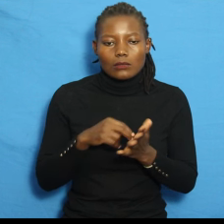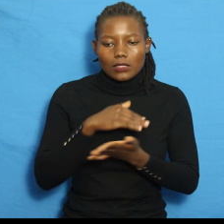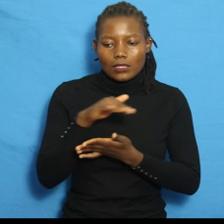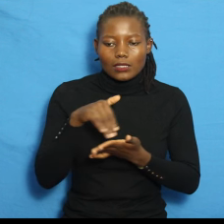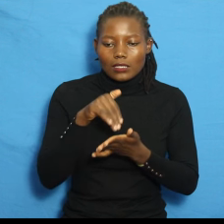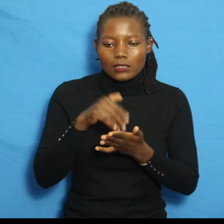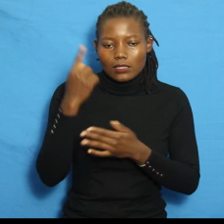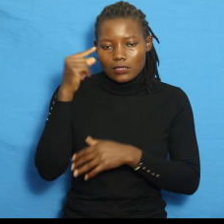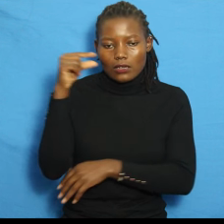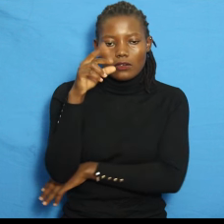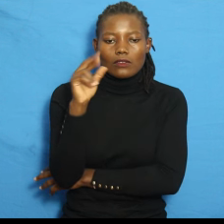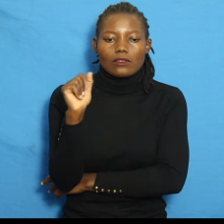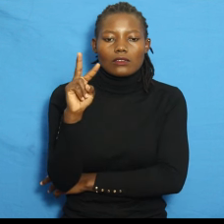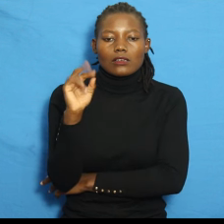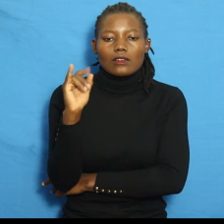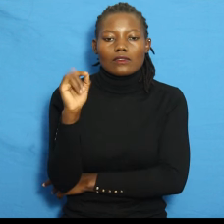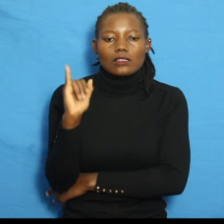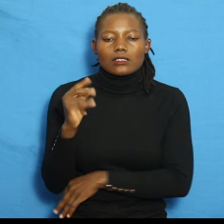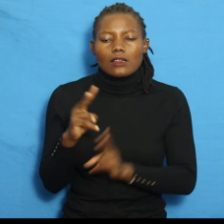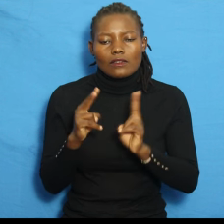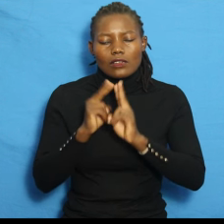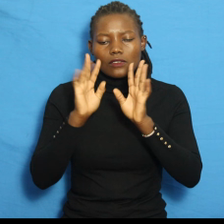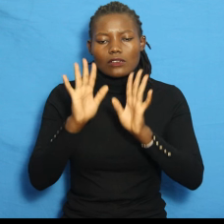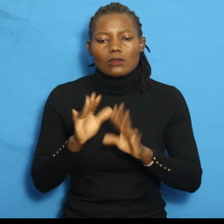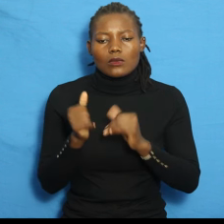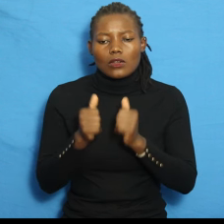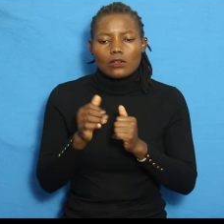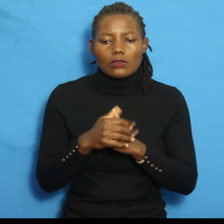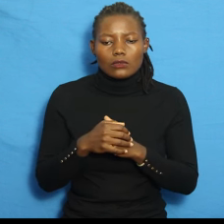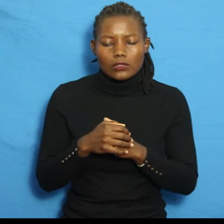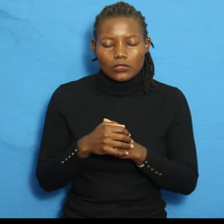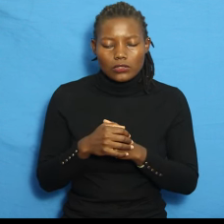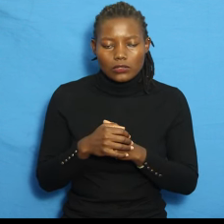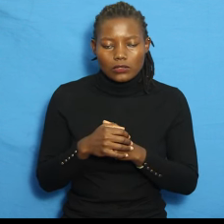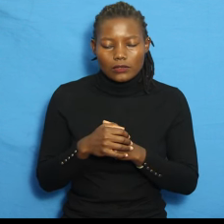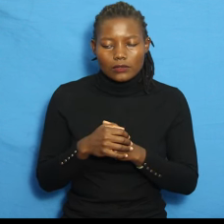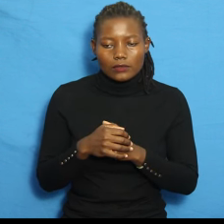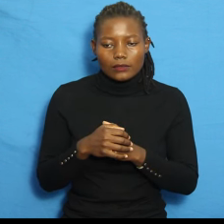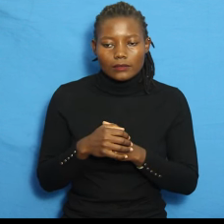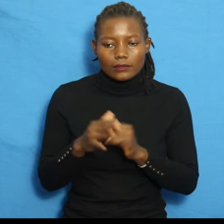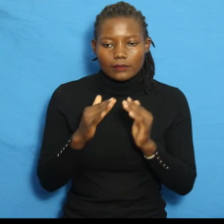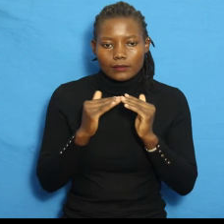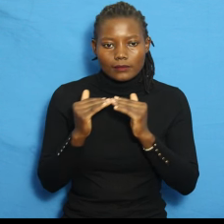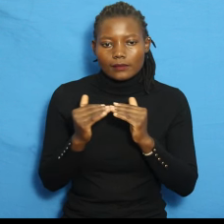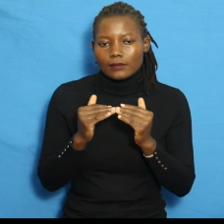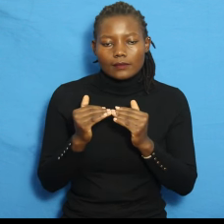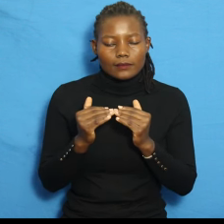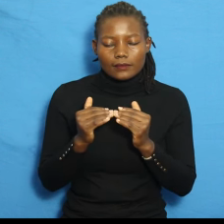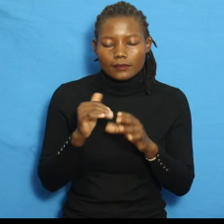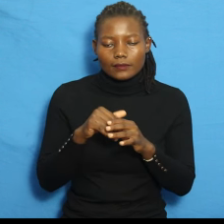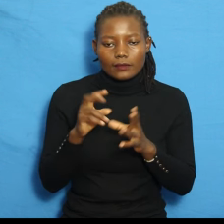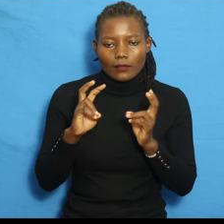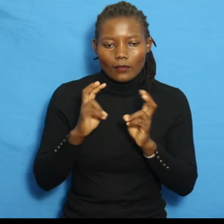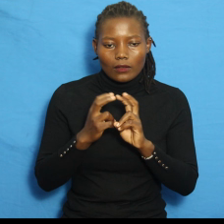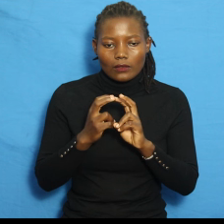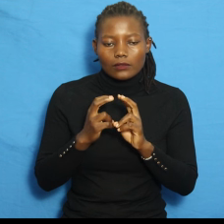gravity. A very important aspect that plays a big role, especially in stability in contact sports. So